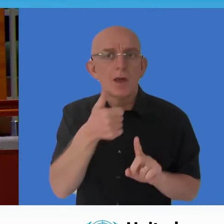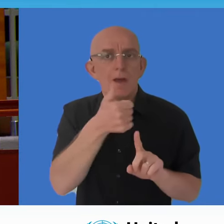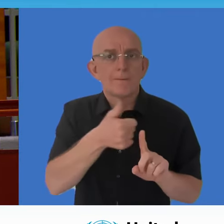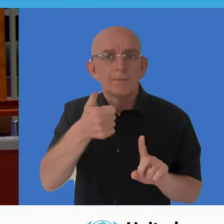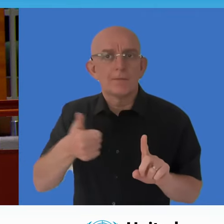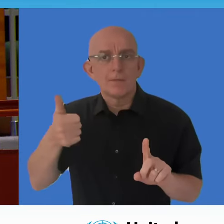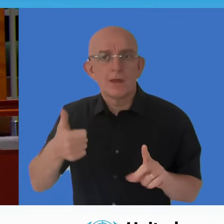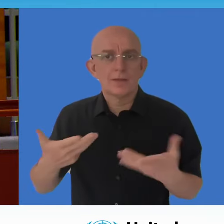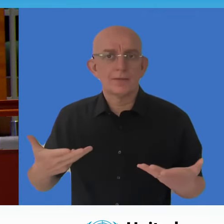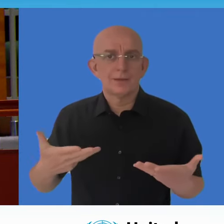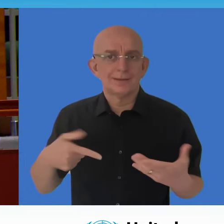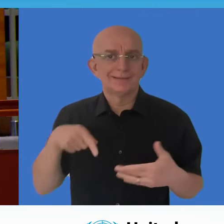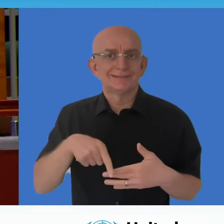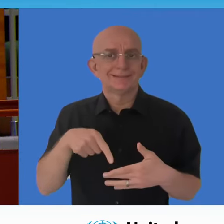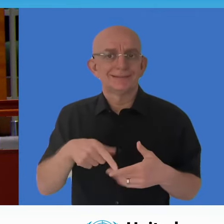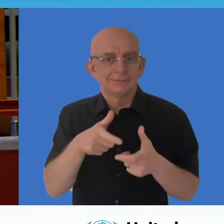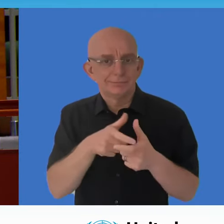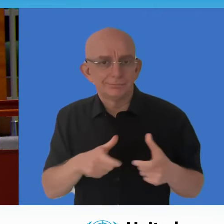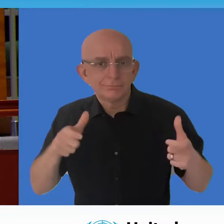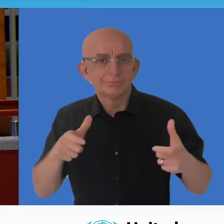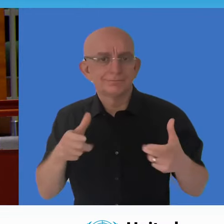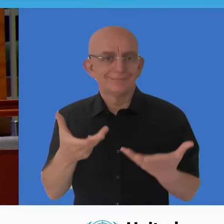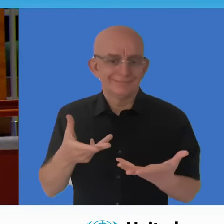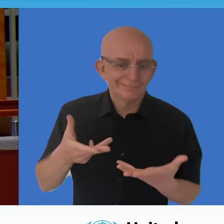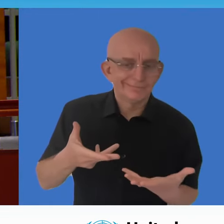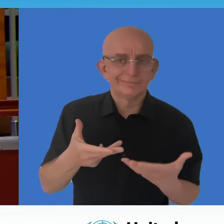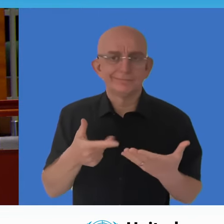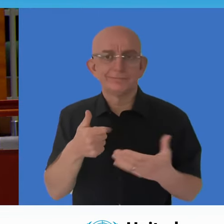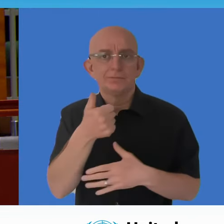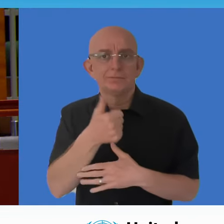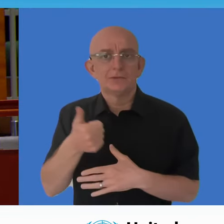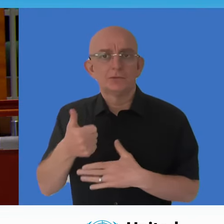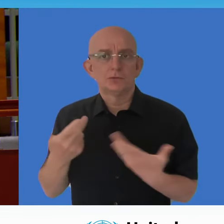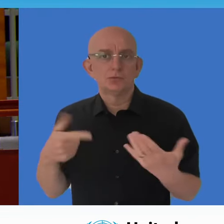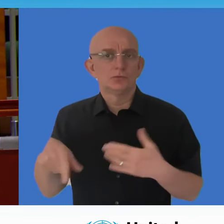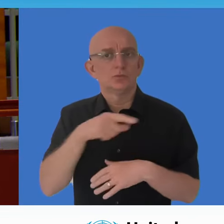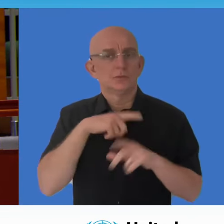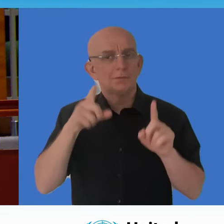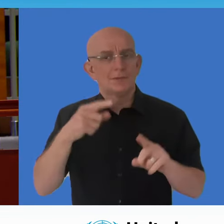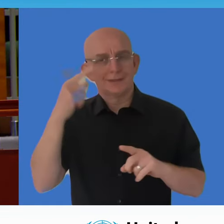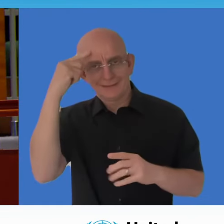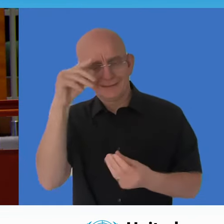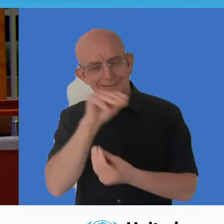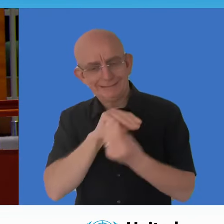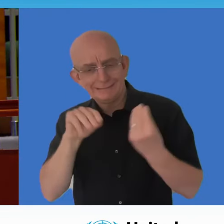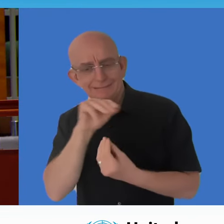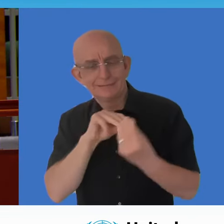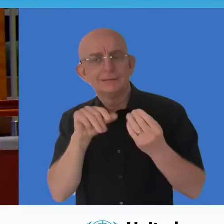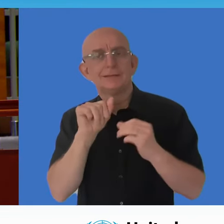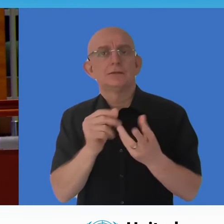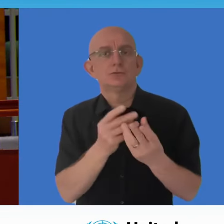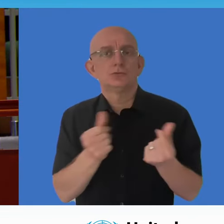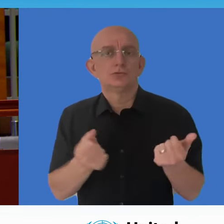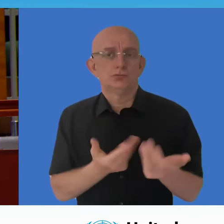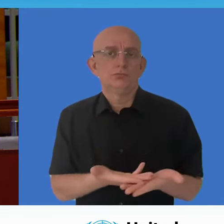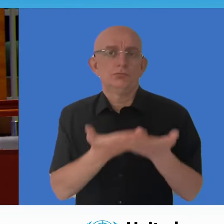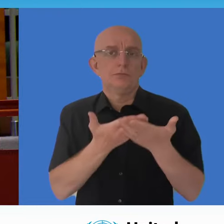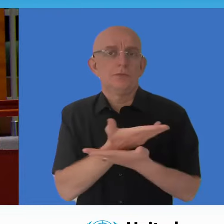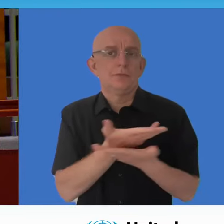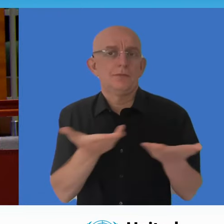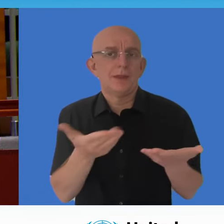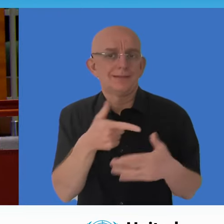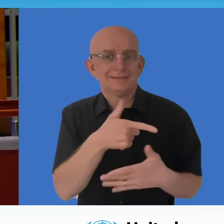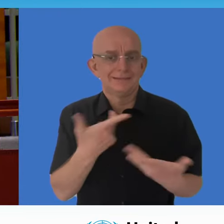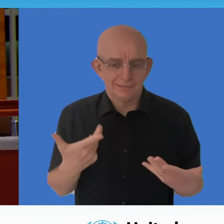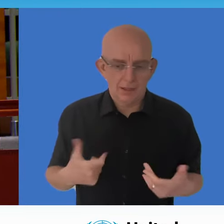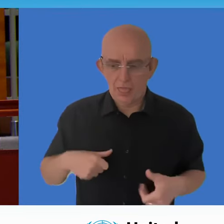on a sustainable solution, we must work on a sustainable solution to end period poverty. I would like to propose that we implement price ceilings for